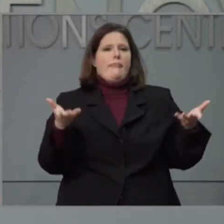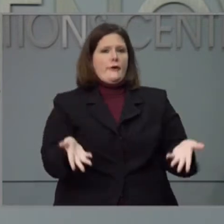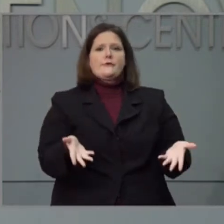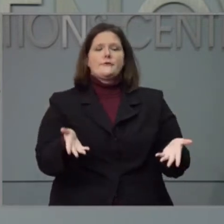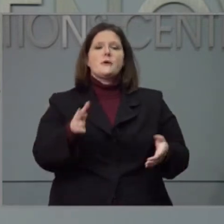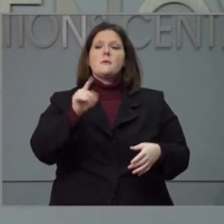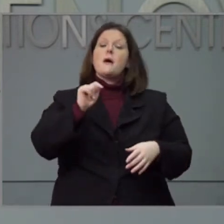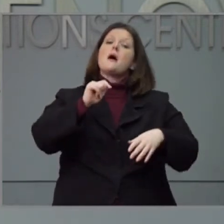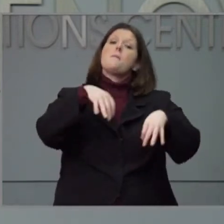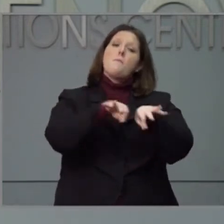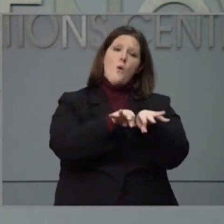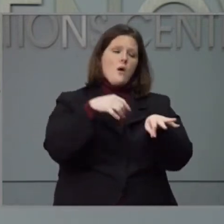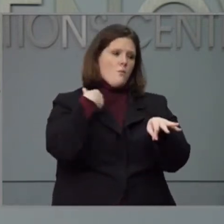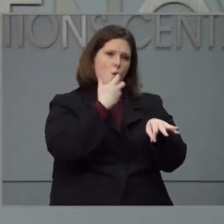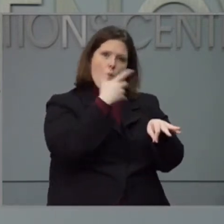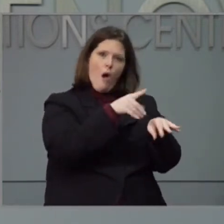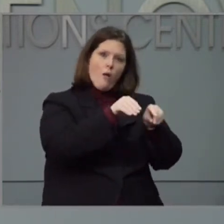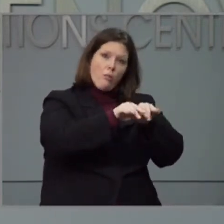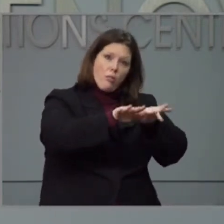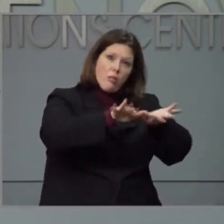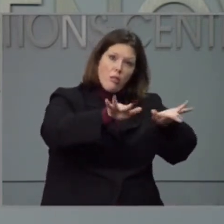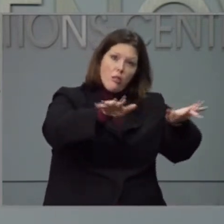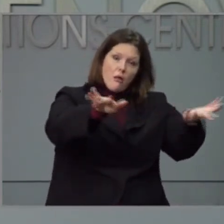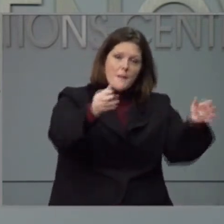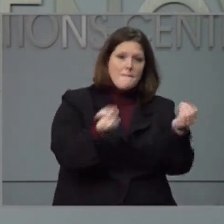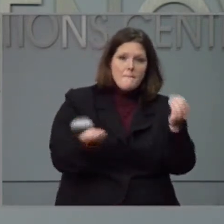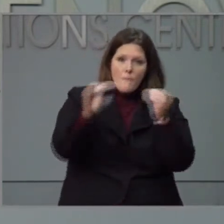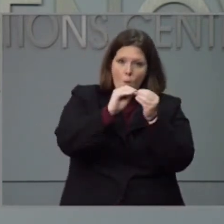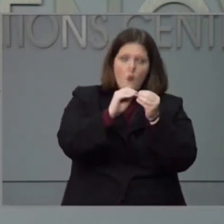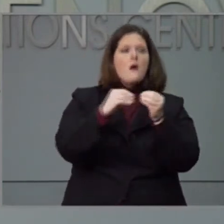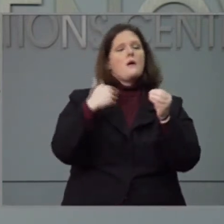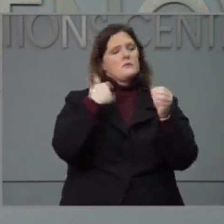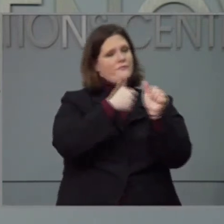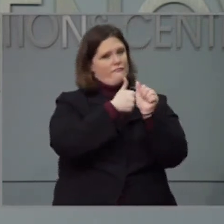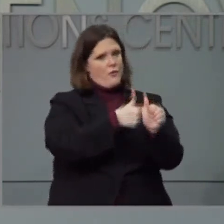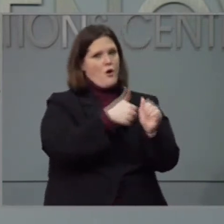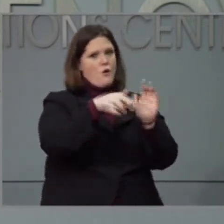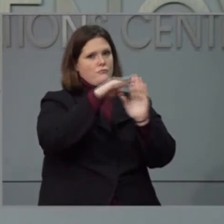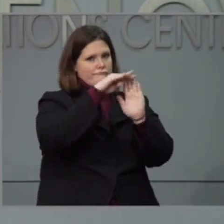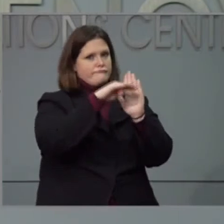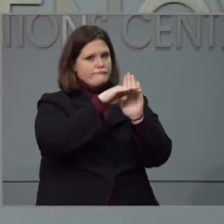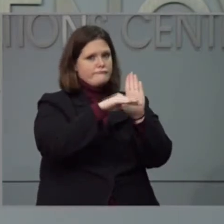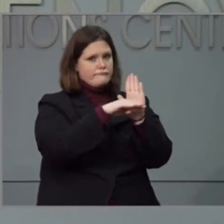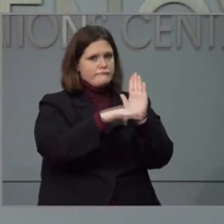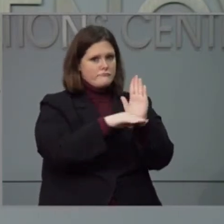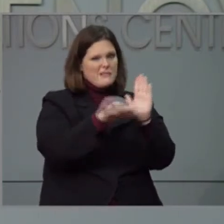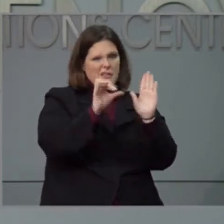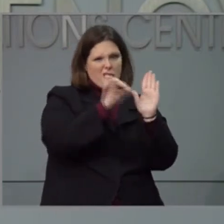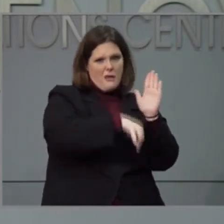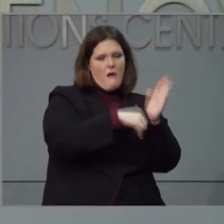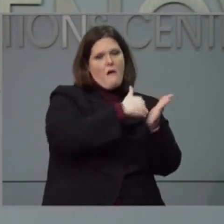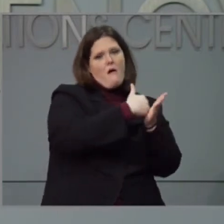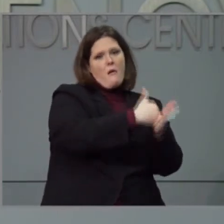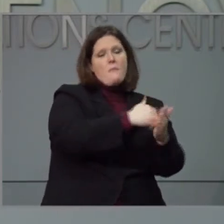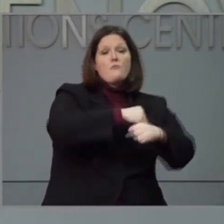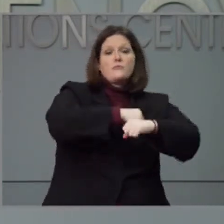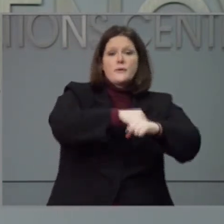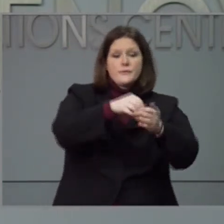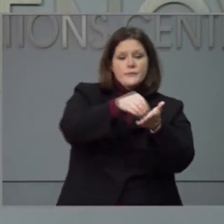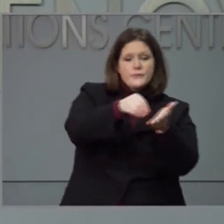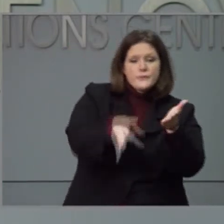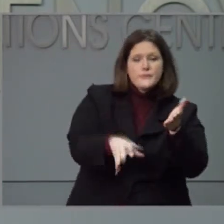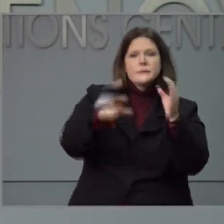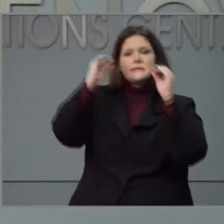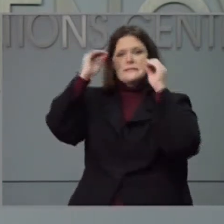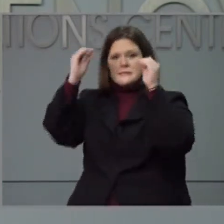schools are not further perpetuating the spread of that virus. And I think with the protocols we've put in place, we're protecting both our students and our teachers